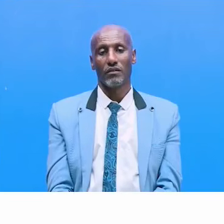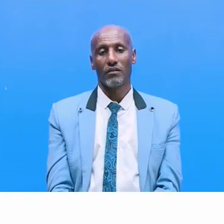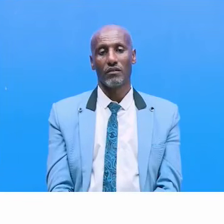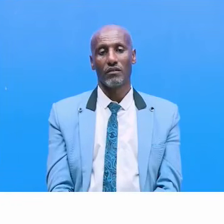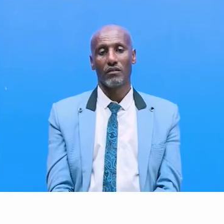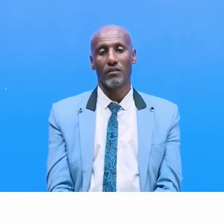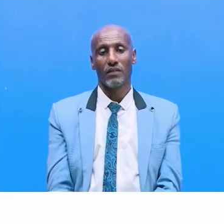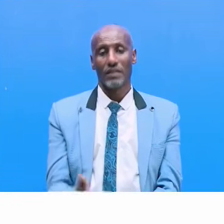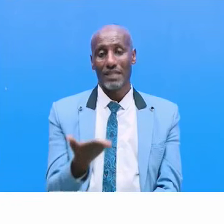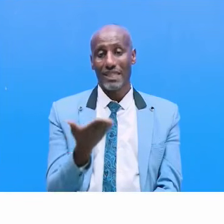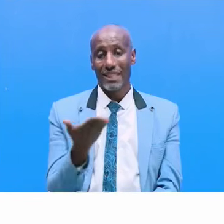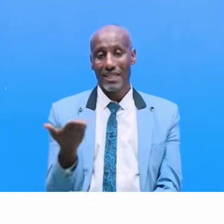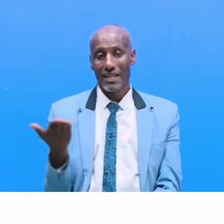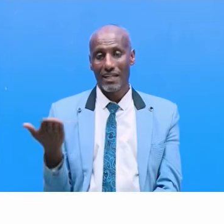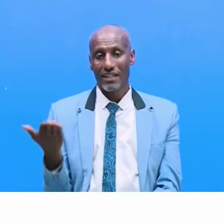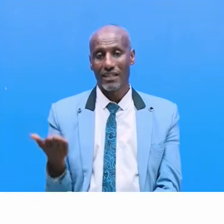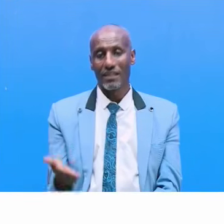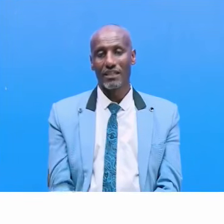There